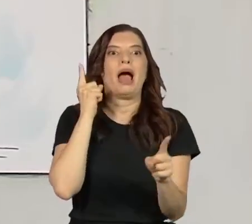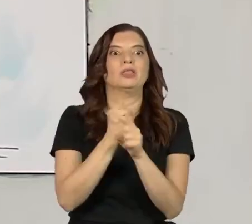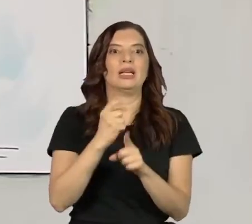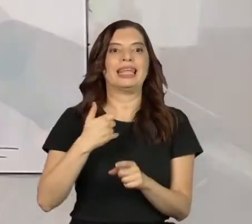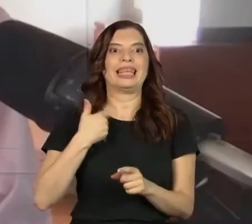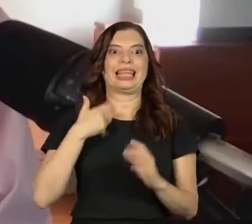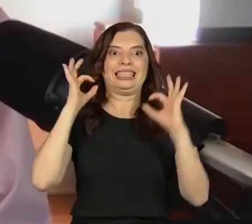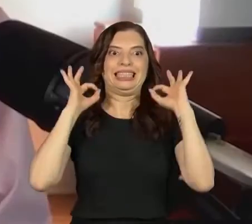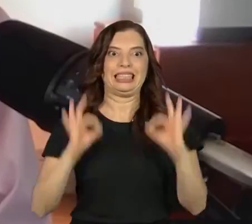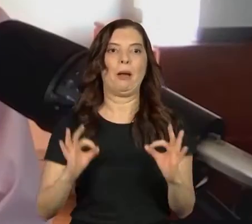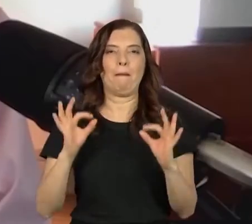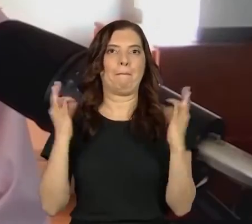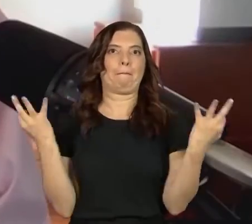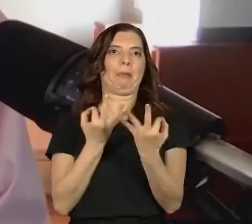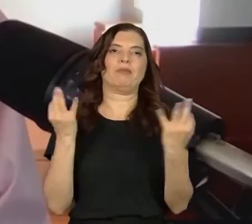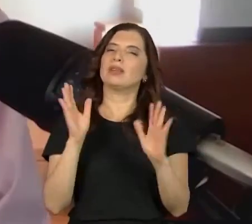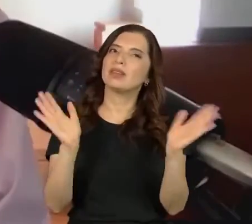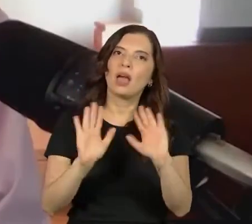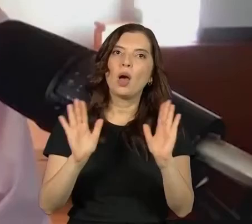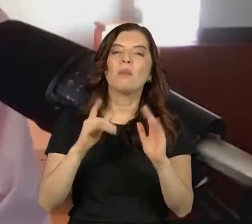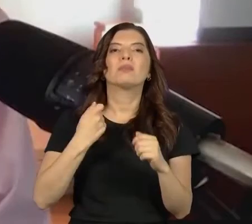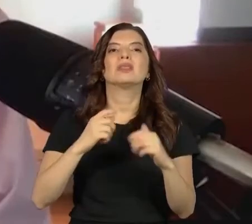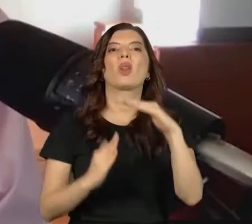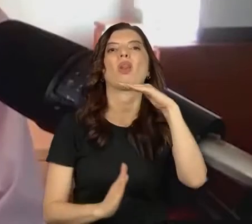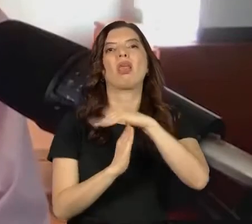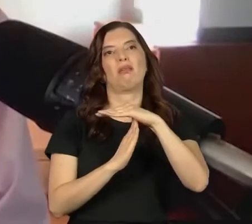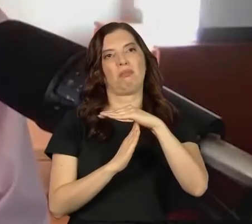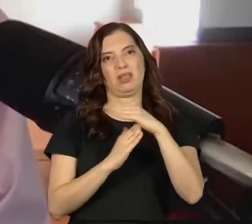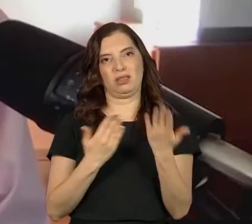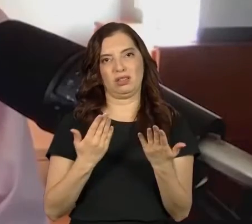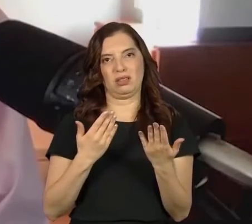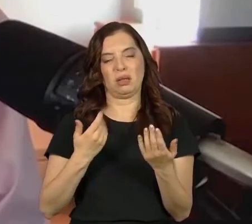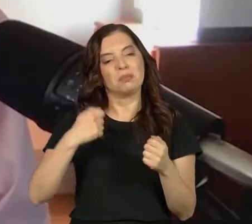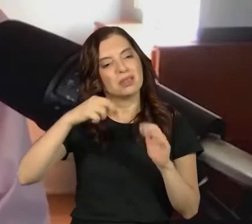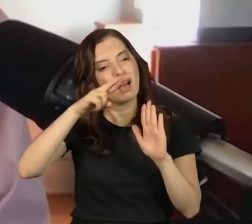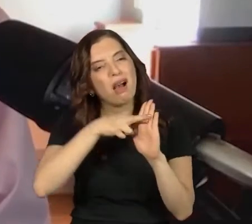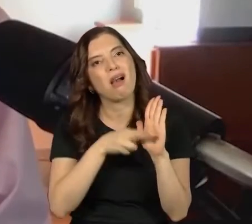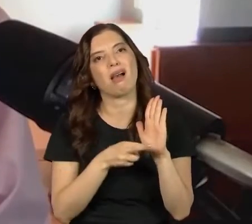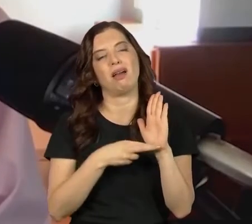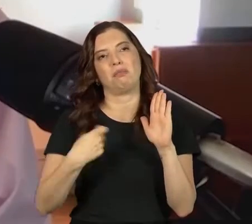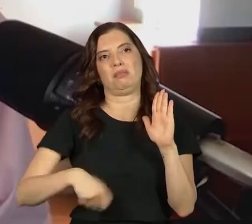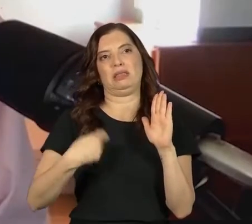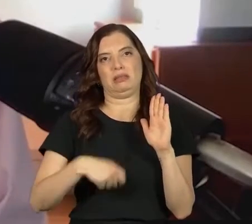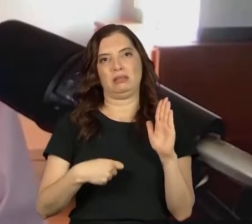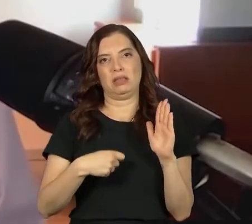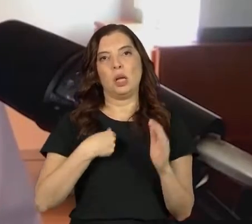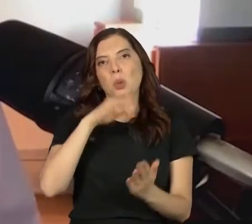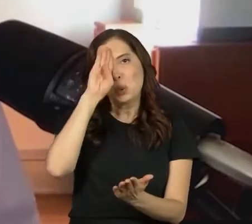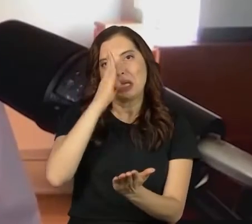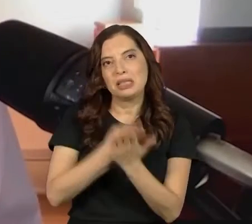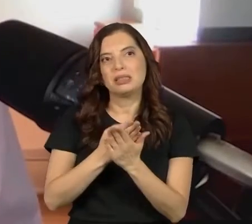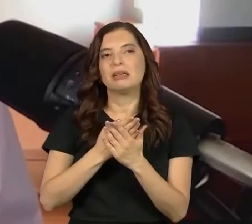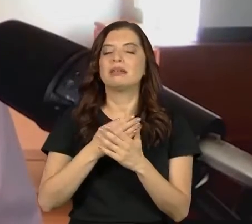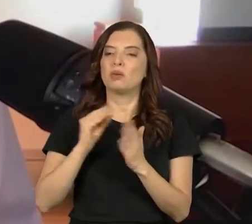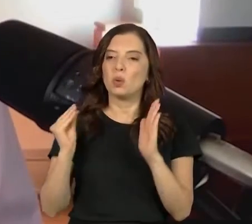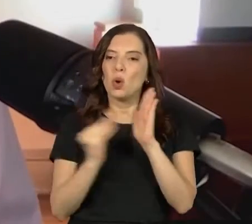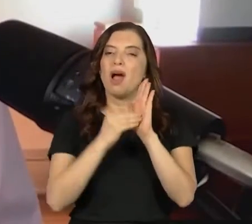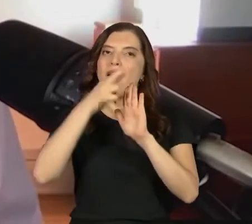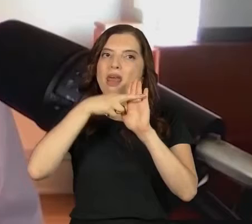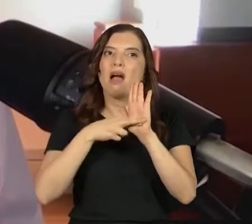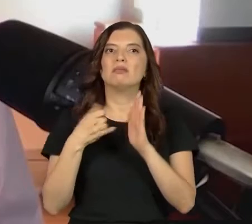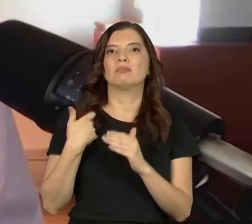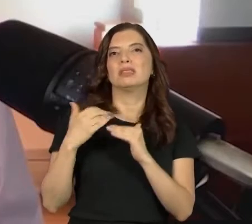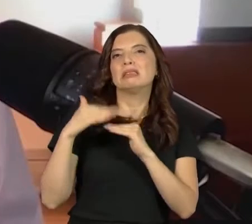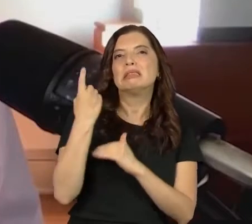level, it's to find the achievable level. We have to get a norm. And the norm, I believe, should be 16. That I think we could